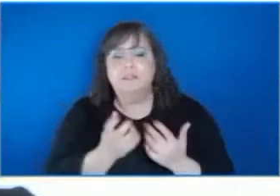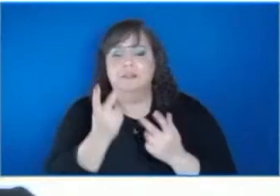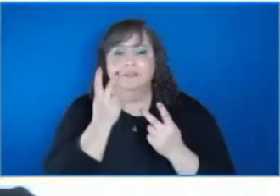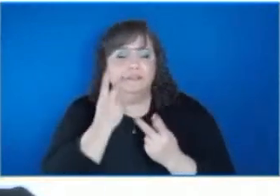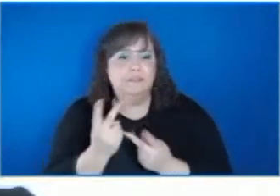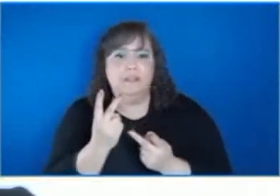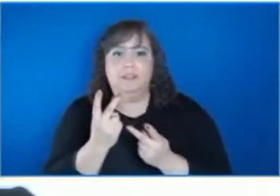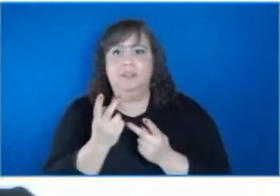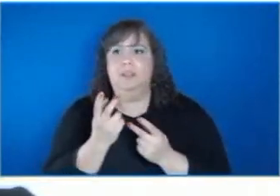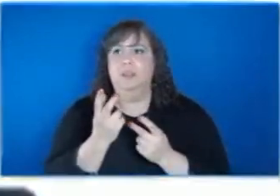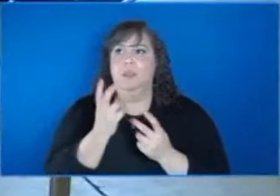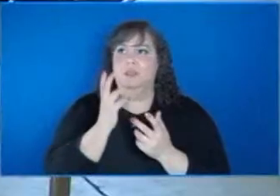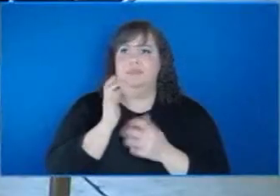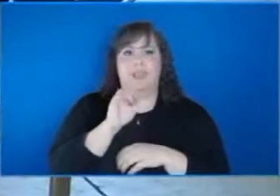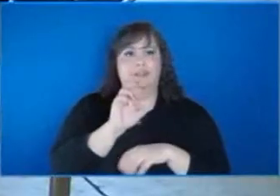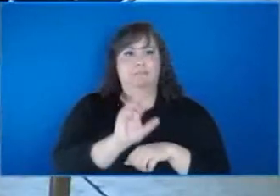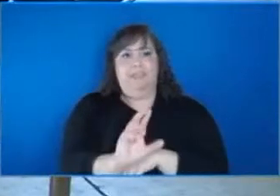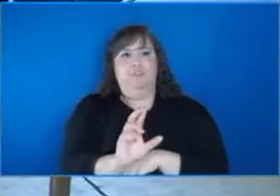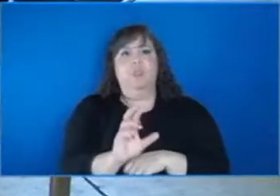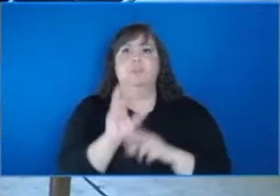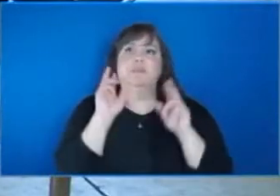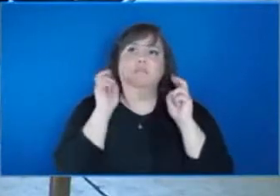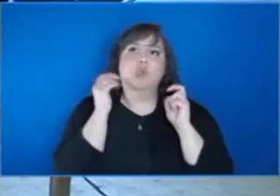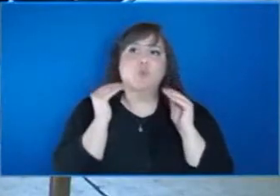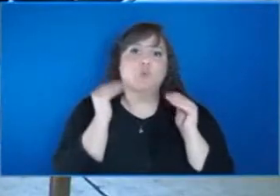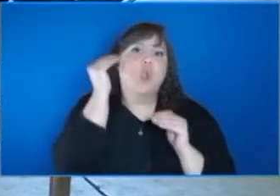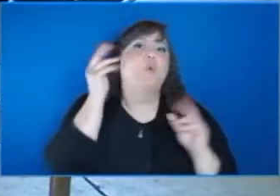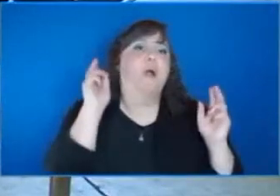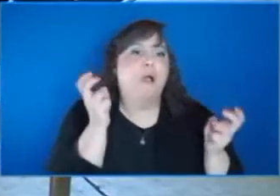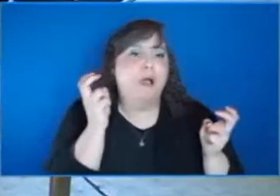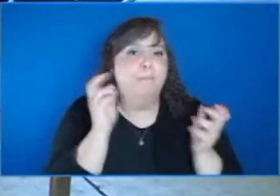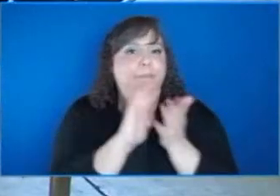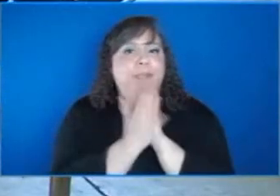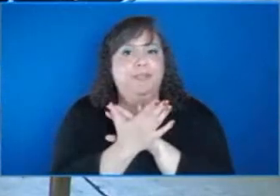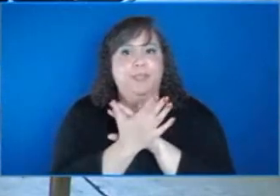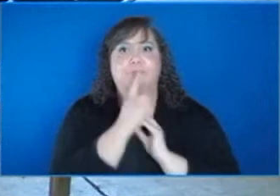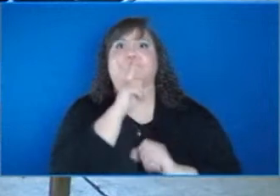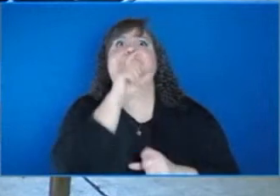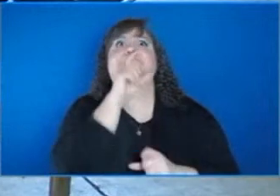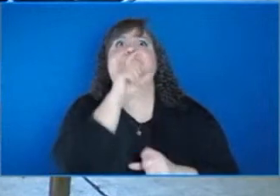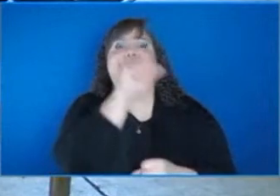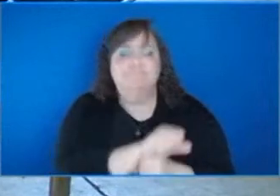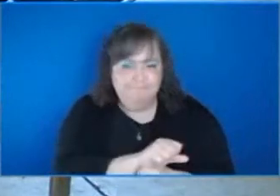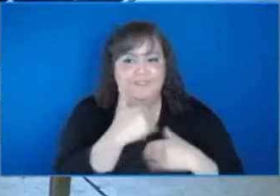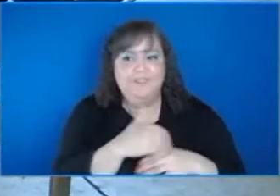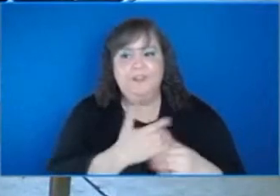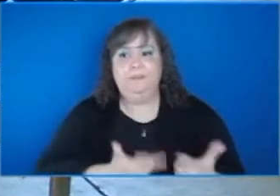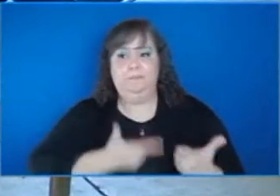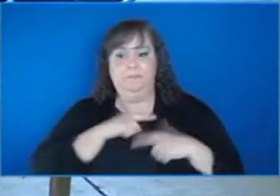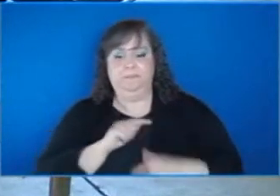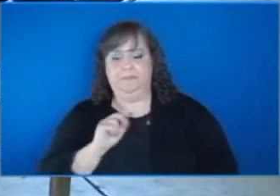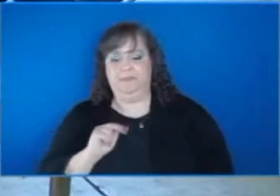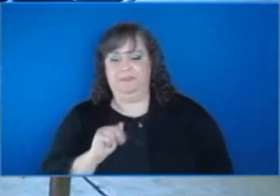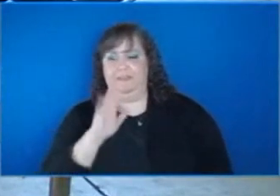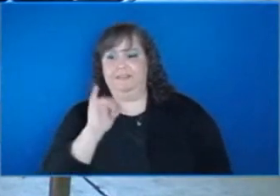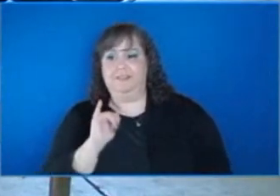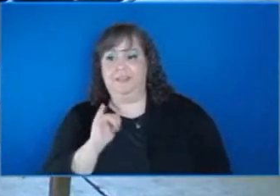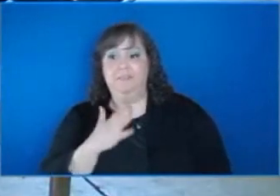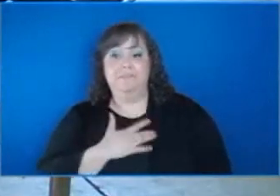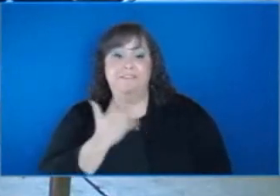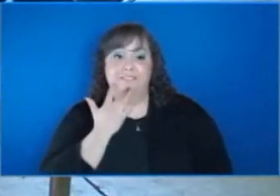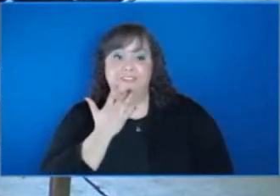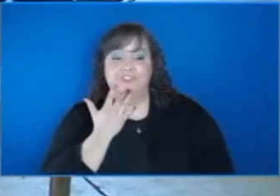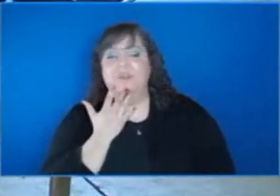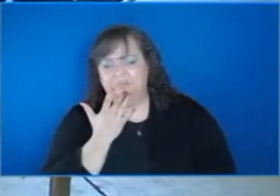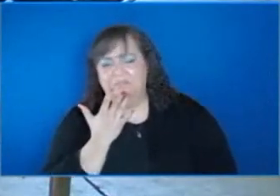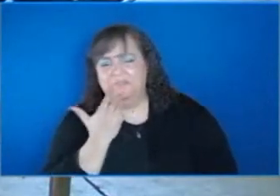up. That's so cool. There's been a lot of amazing moments so far, but I am going to say that my favorite moment is still to come, for